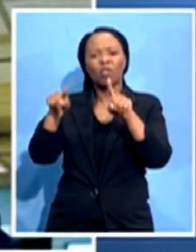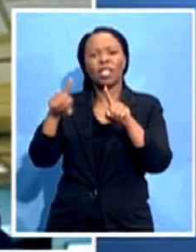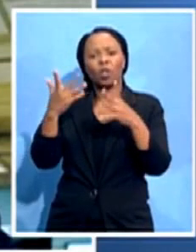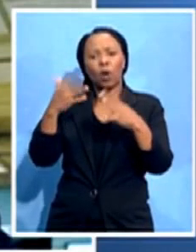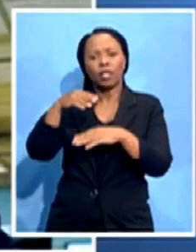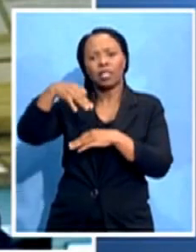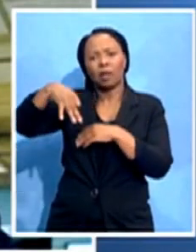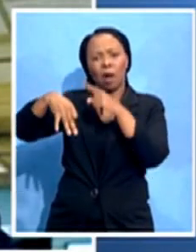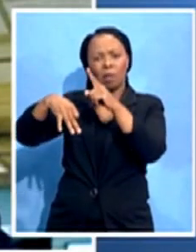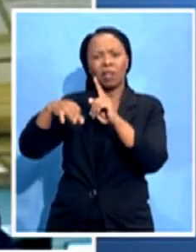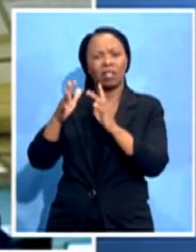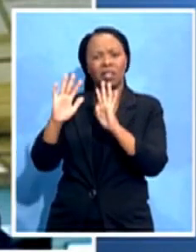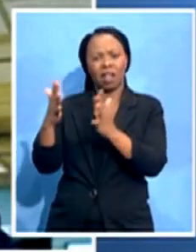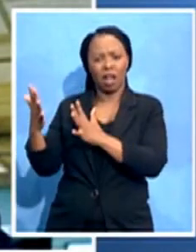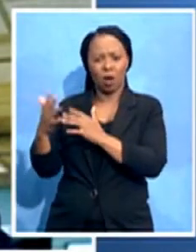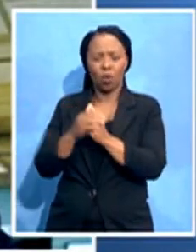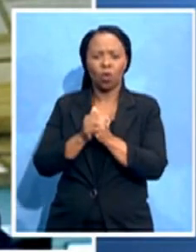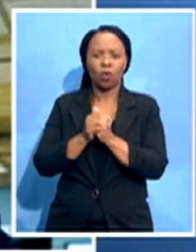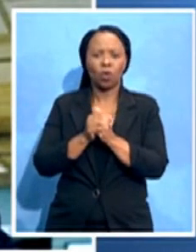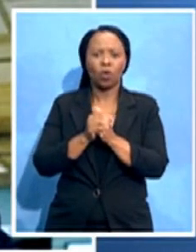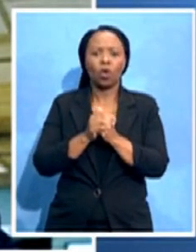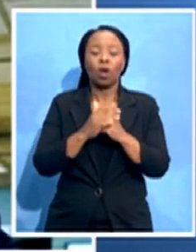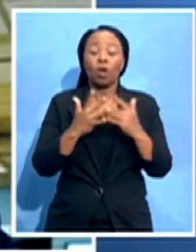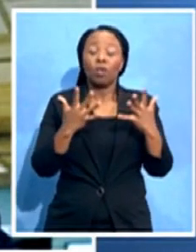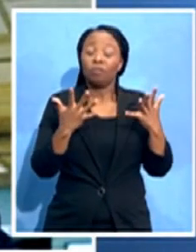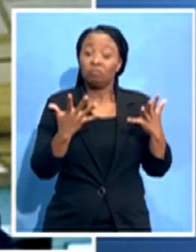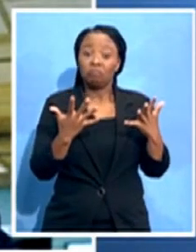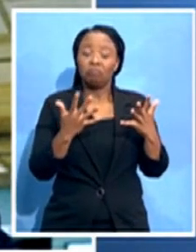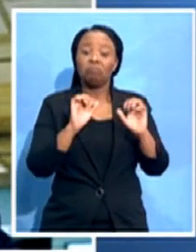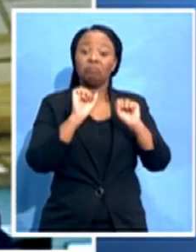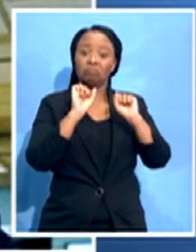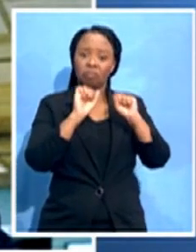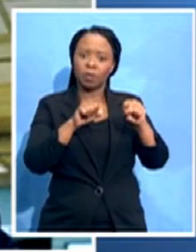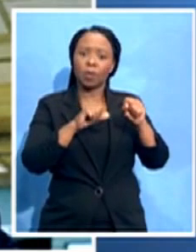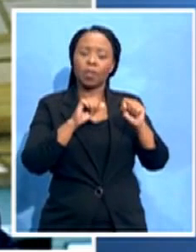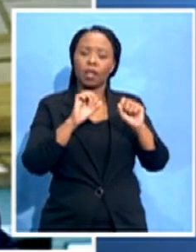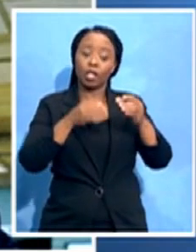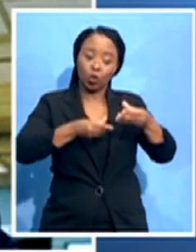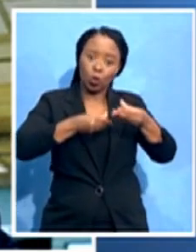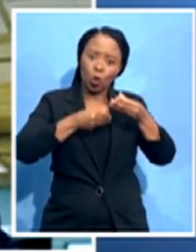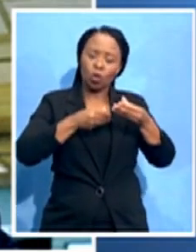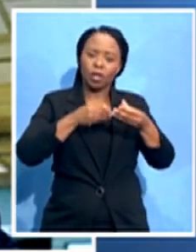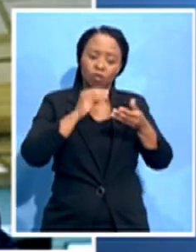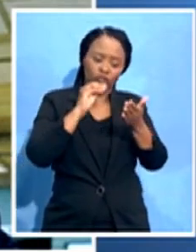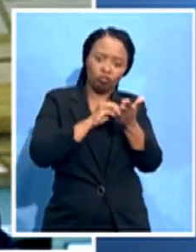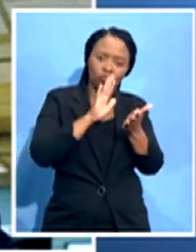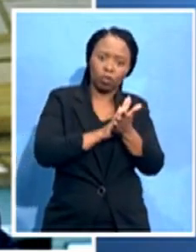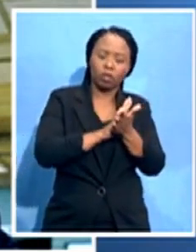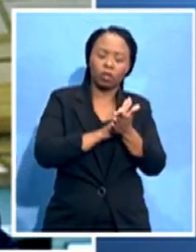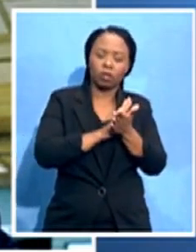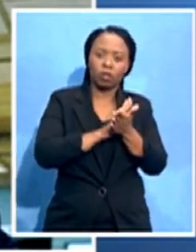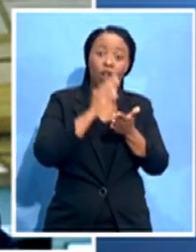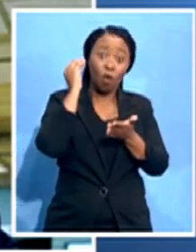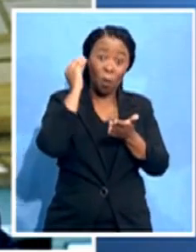but we don't have a well-documented information in terms of how rife the variant is. What